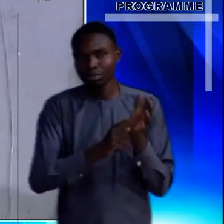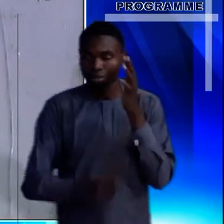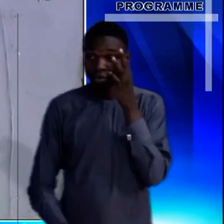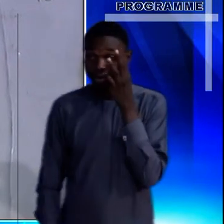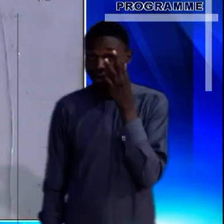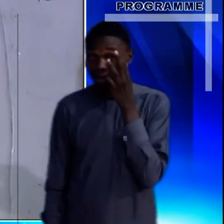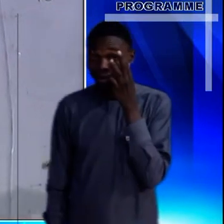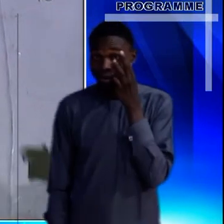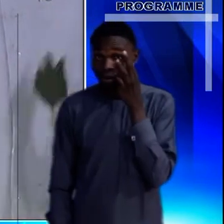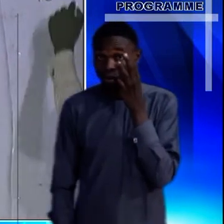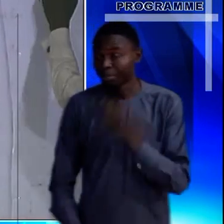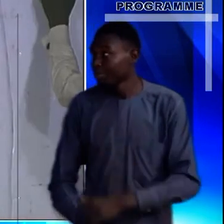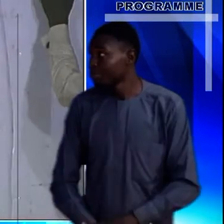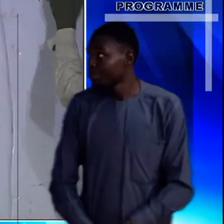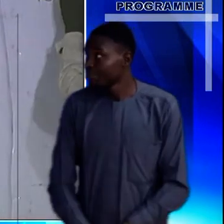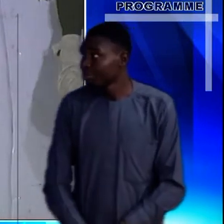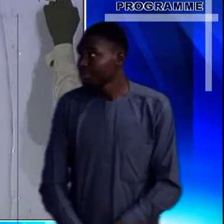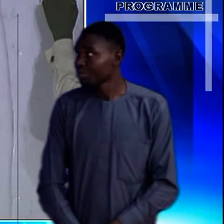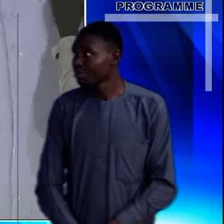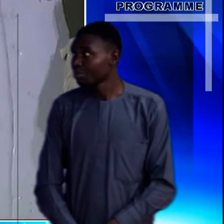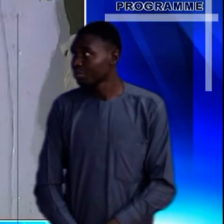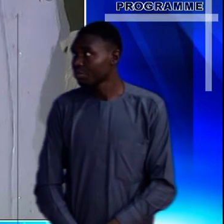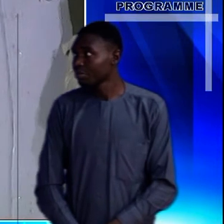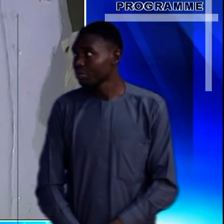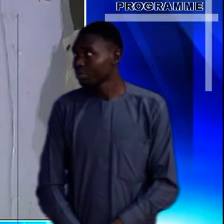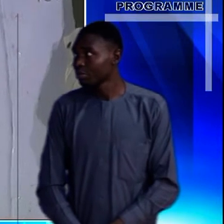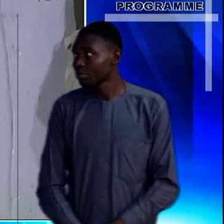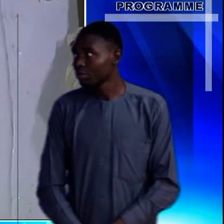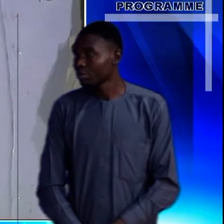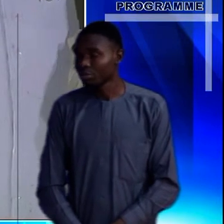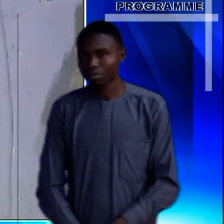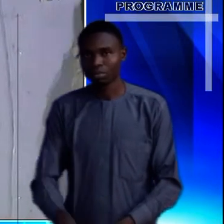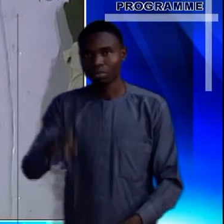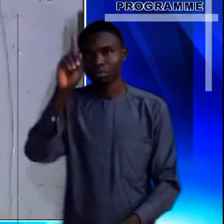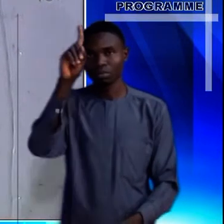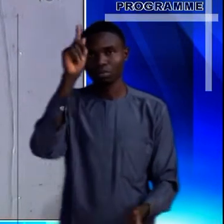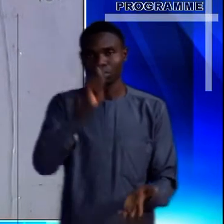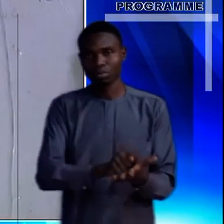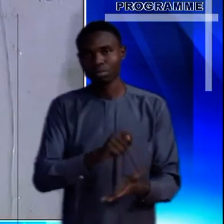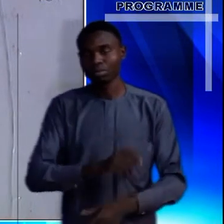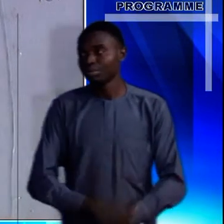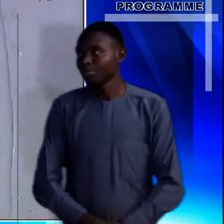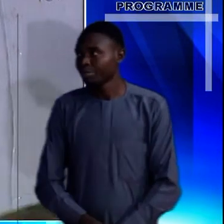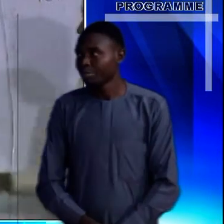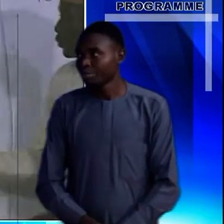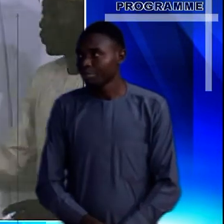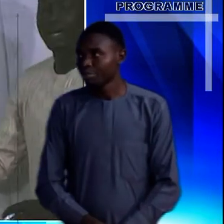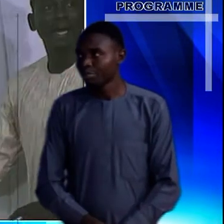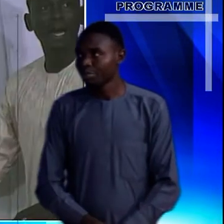times 10, 1,000. So this will give us 1,000. It means